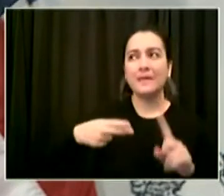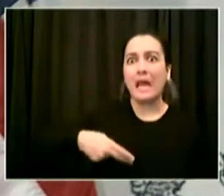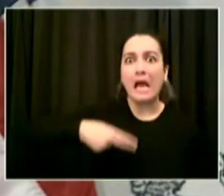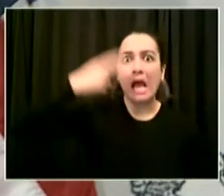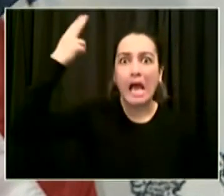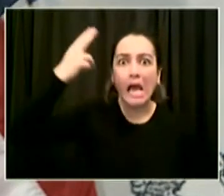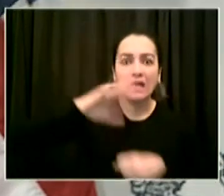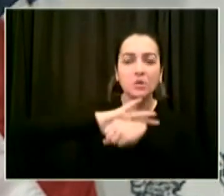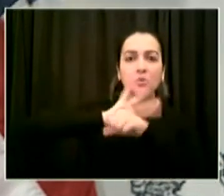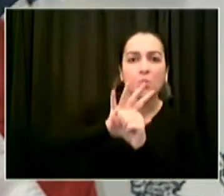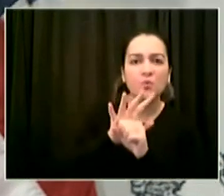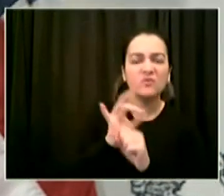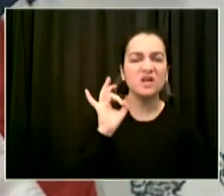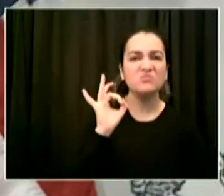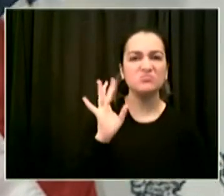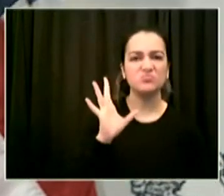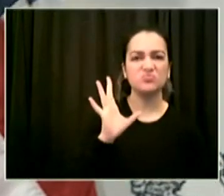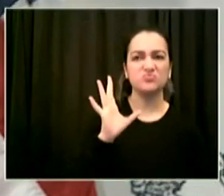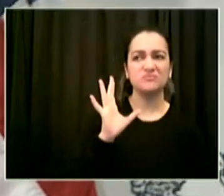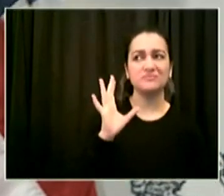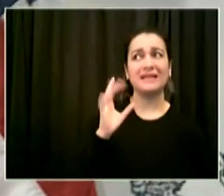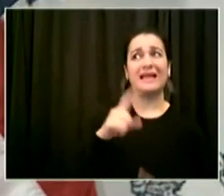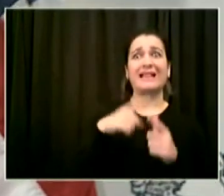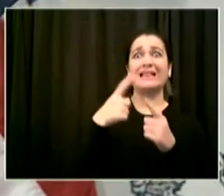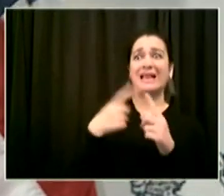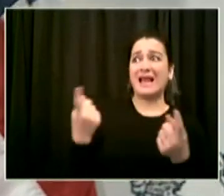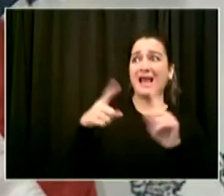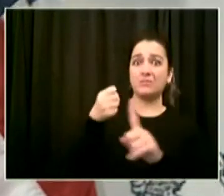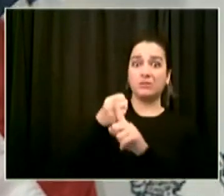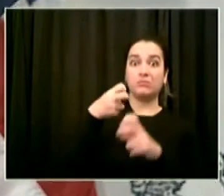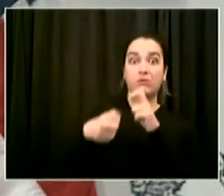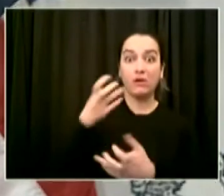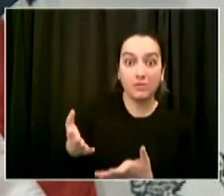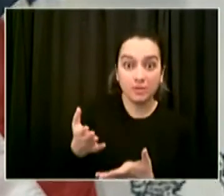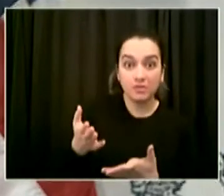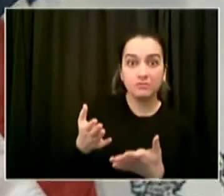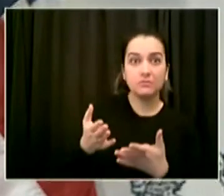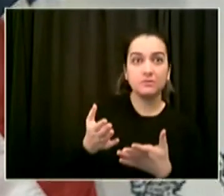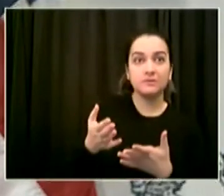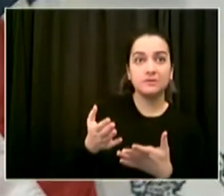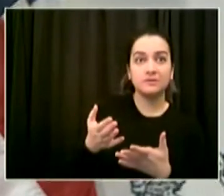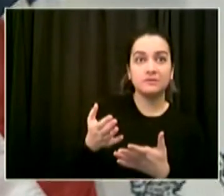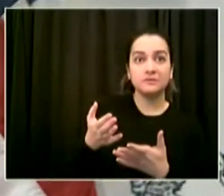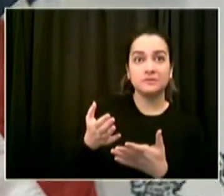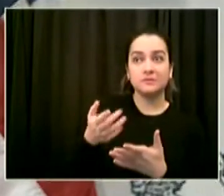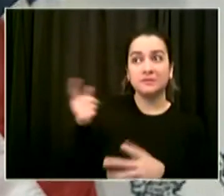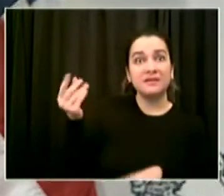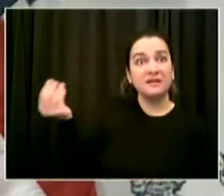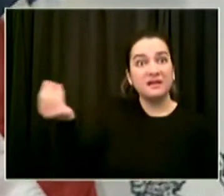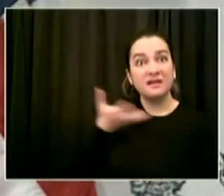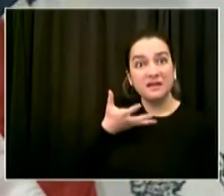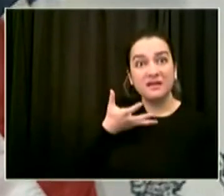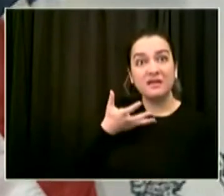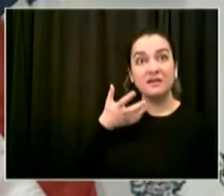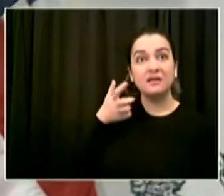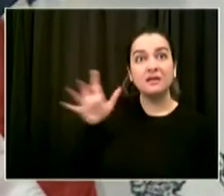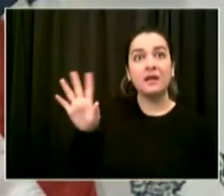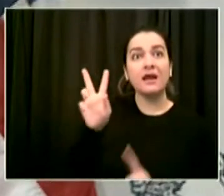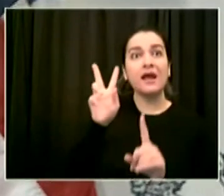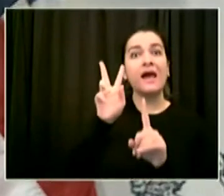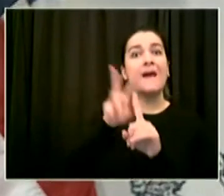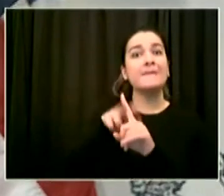appointments was only in English in a community where so many people speak Spanish. If that's true, that's ridiculous. So that's kind of the poster child